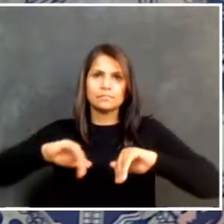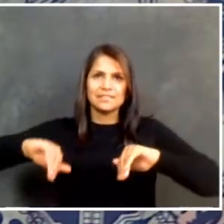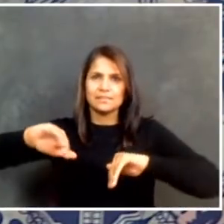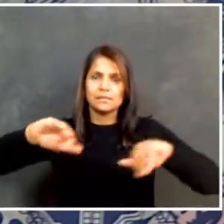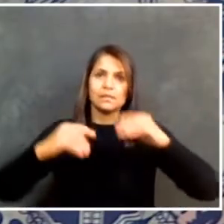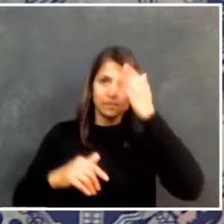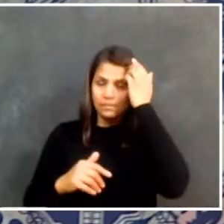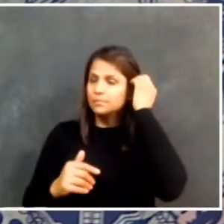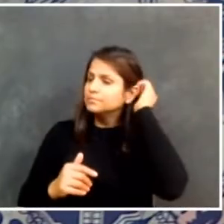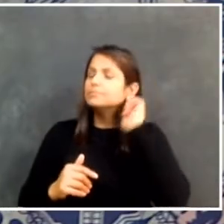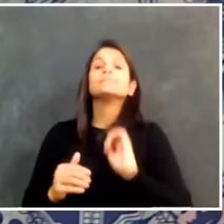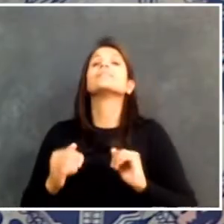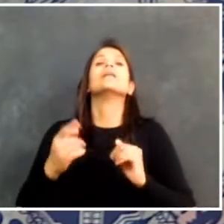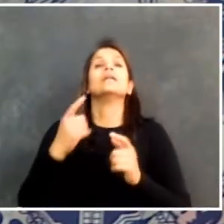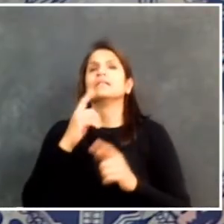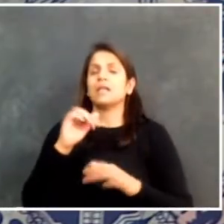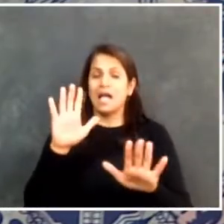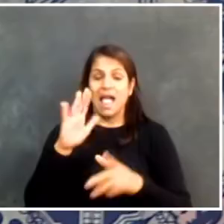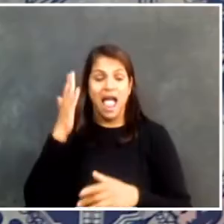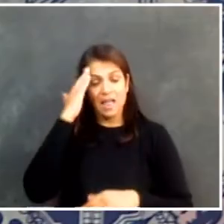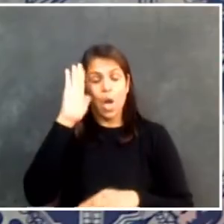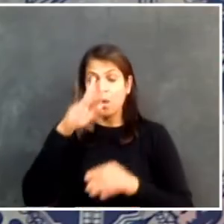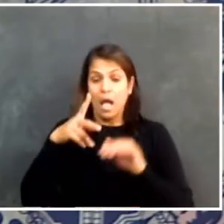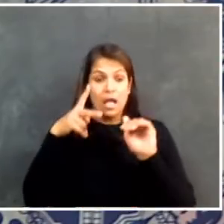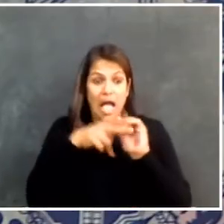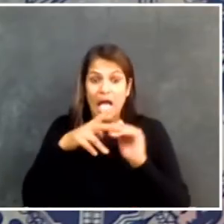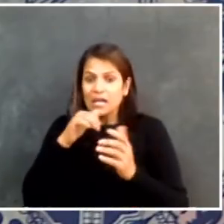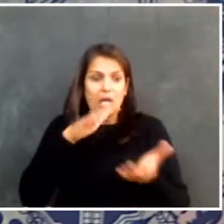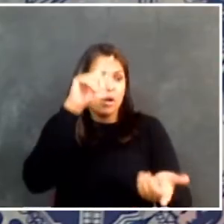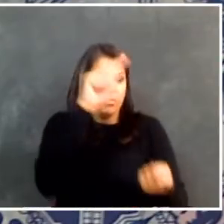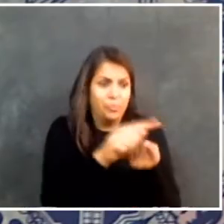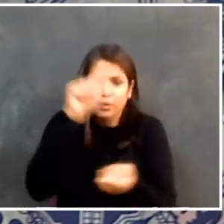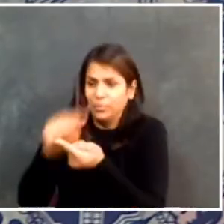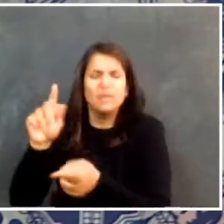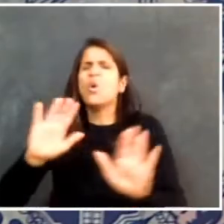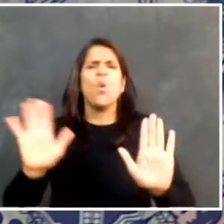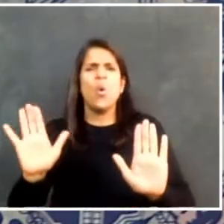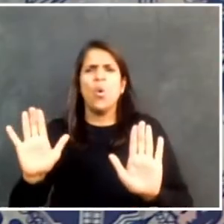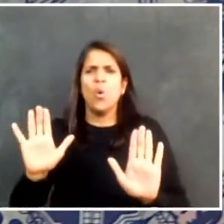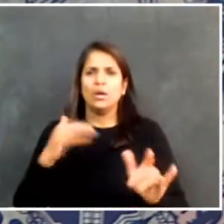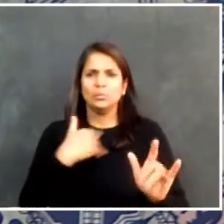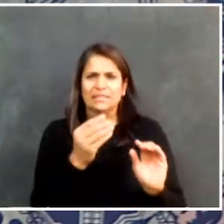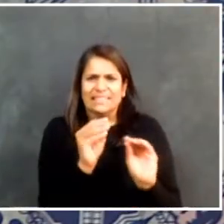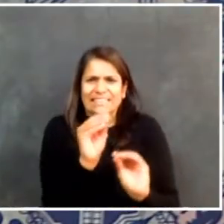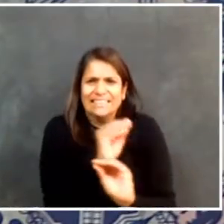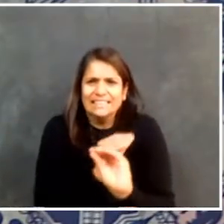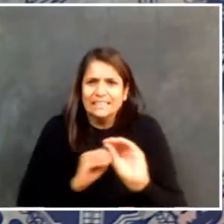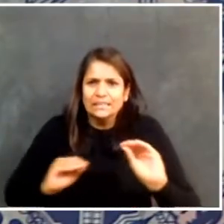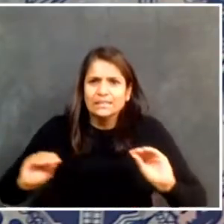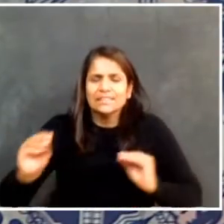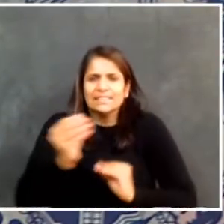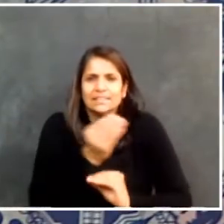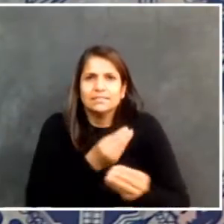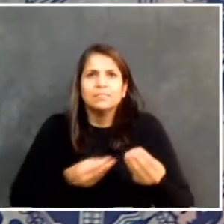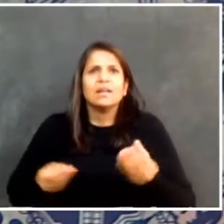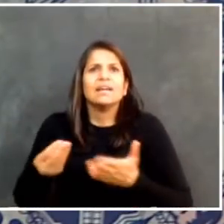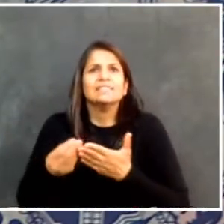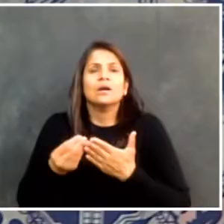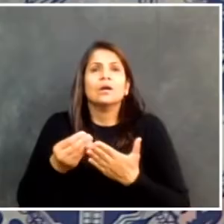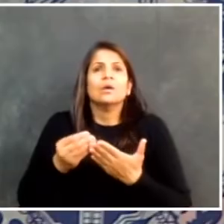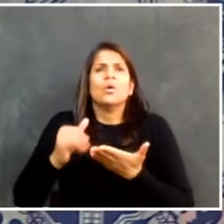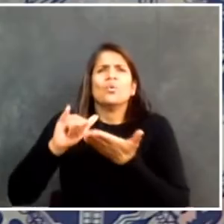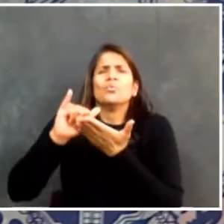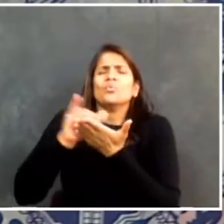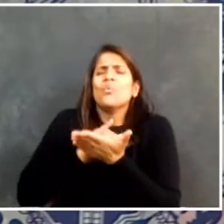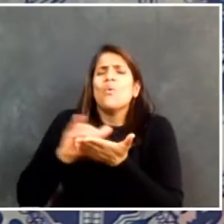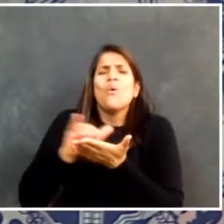this city, this is one of the most important cities on earth. We are the